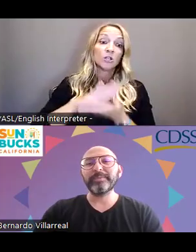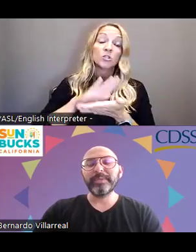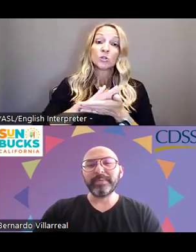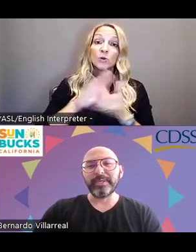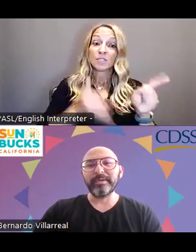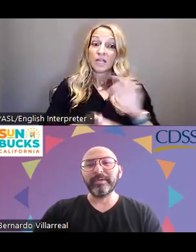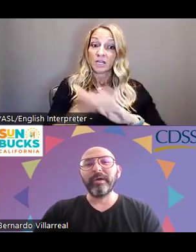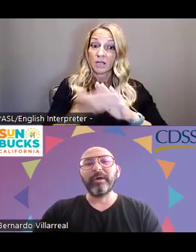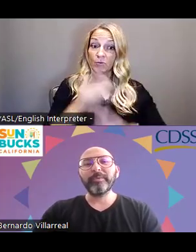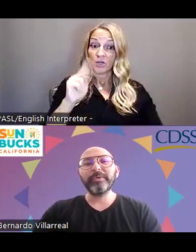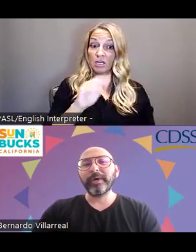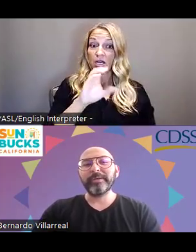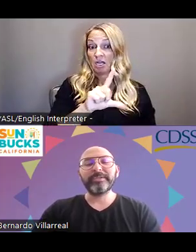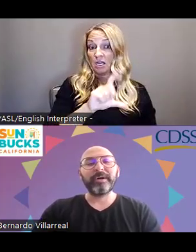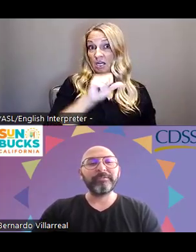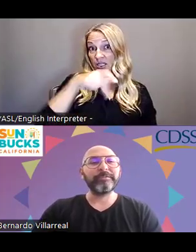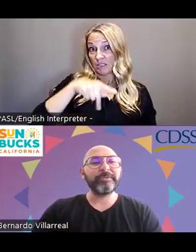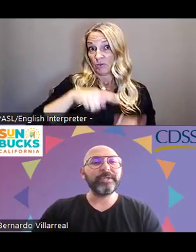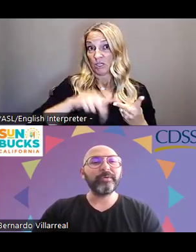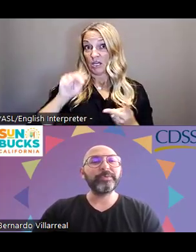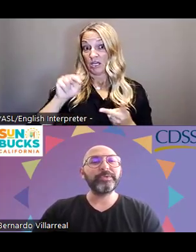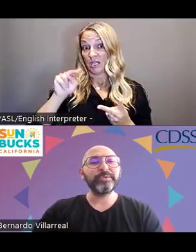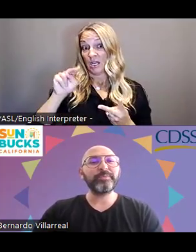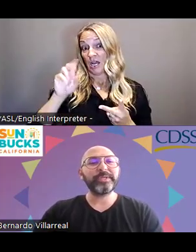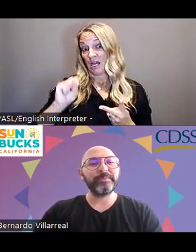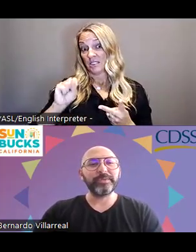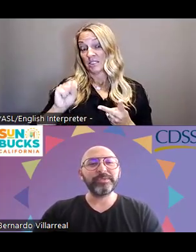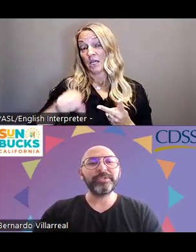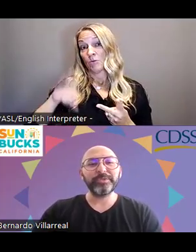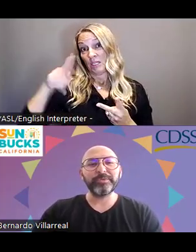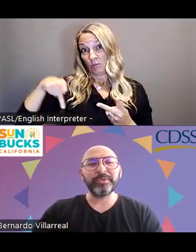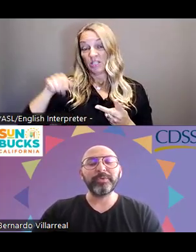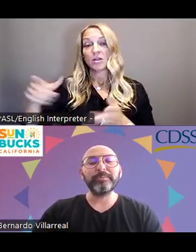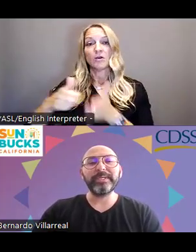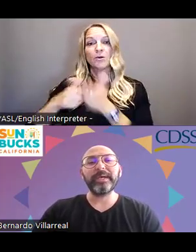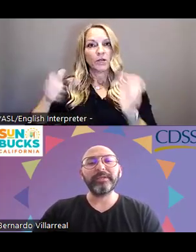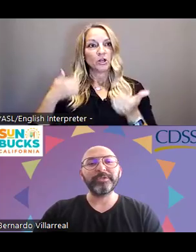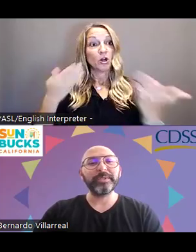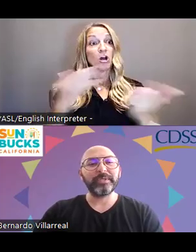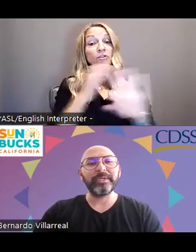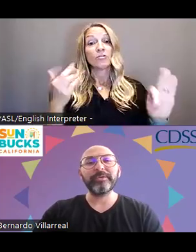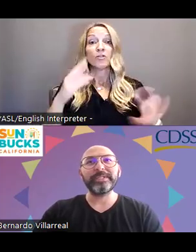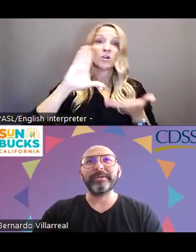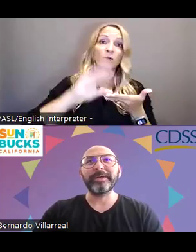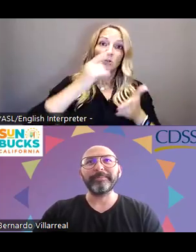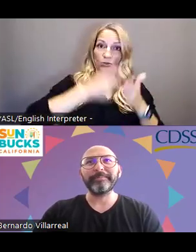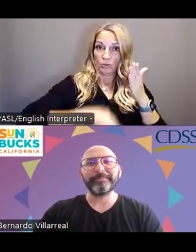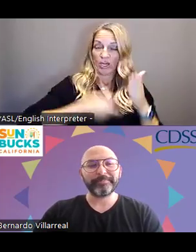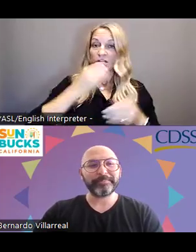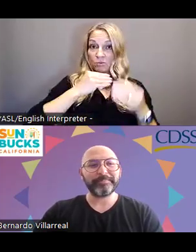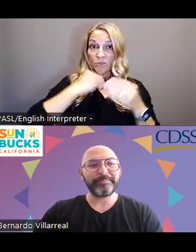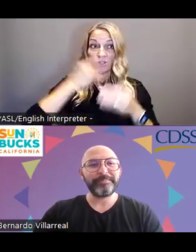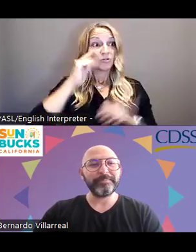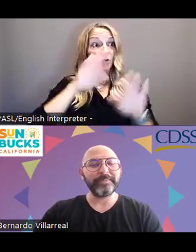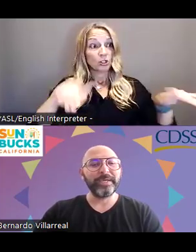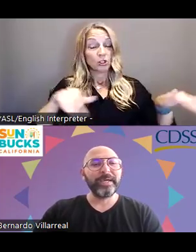NSLP or SBP are required to offer free or reduced price meals to children who meet eligibility criteria.